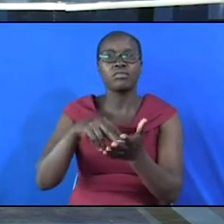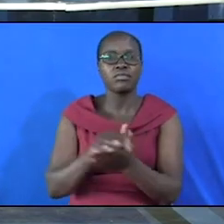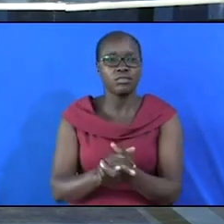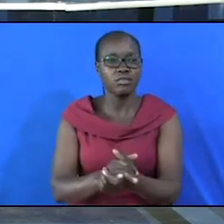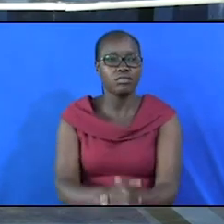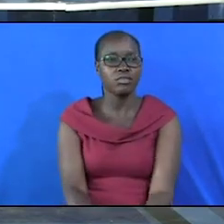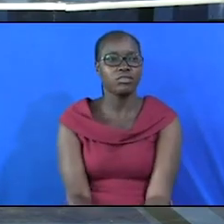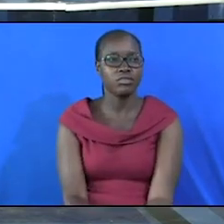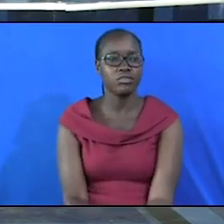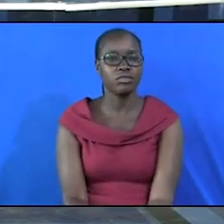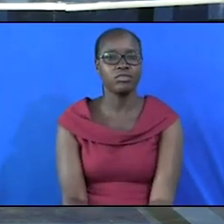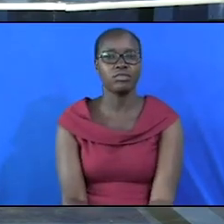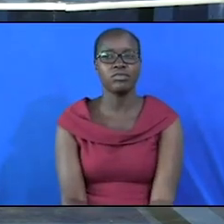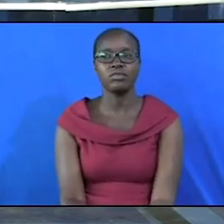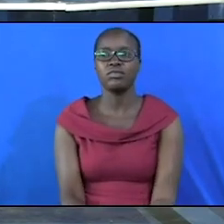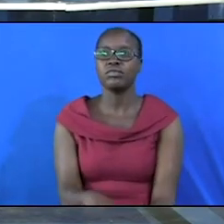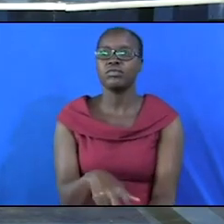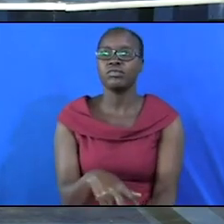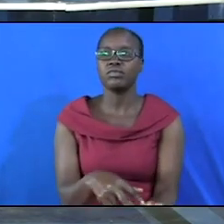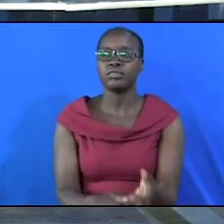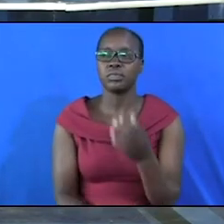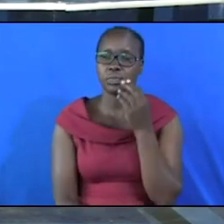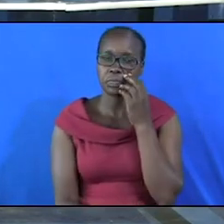your feet. Stand on your feet.